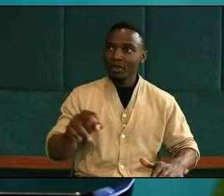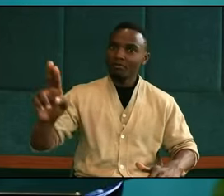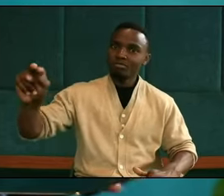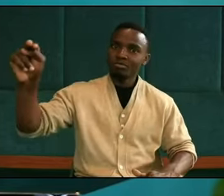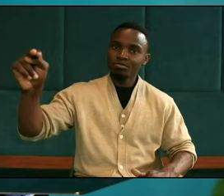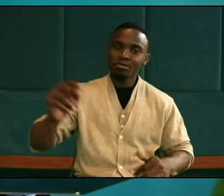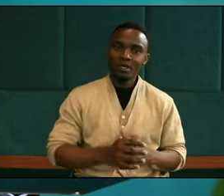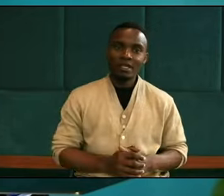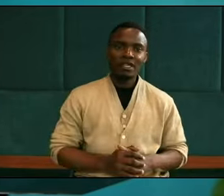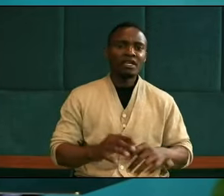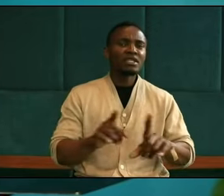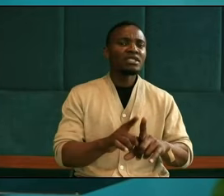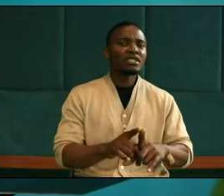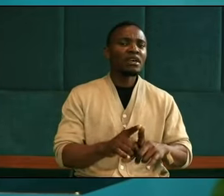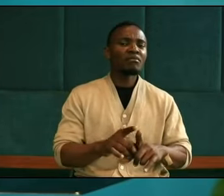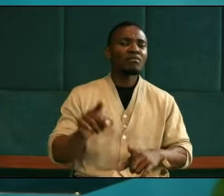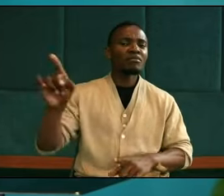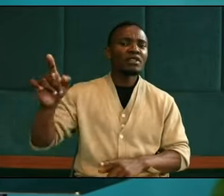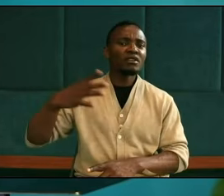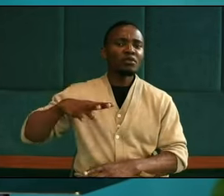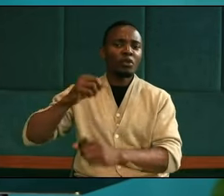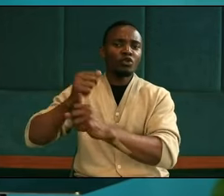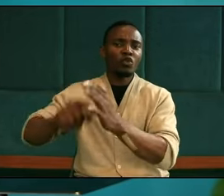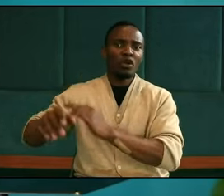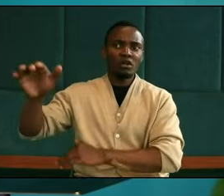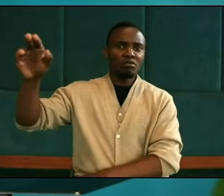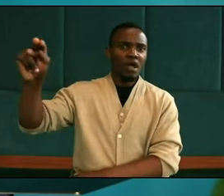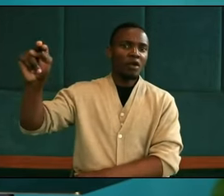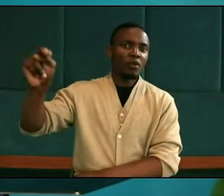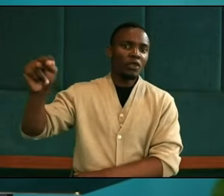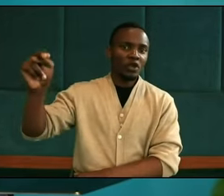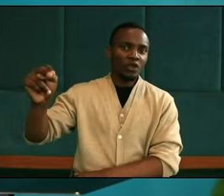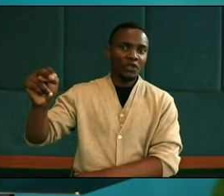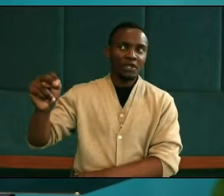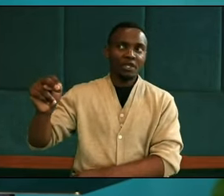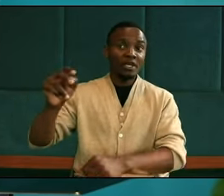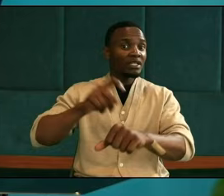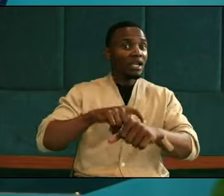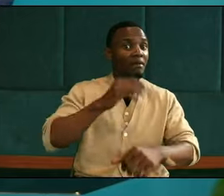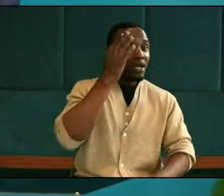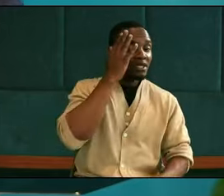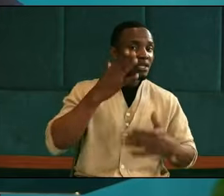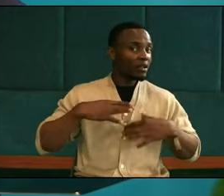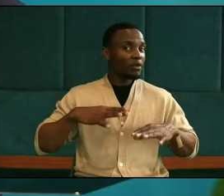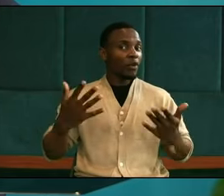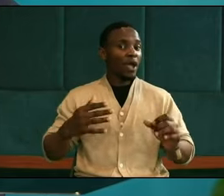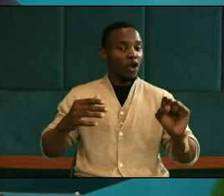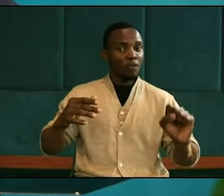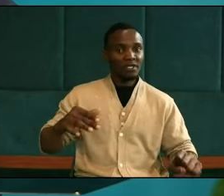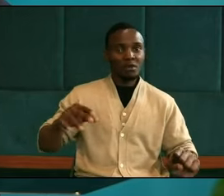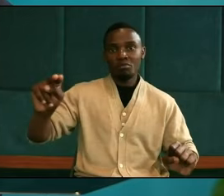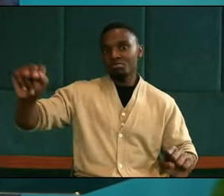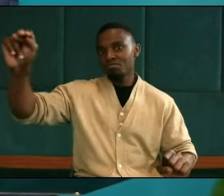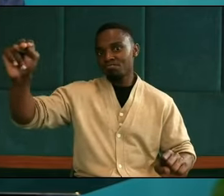are the Philistines doing at Michmash, way up in the north, when the Israelites are down